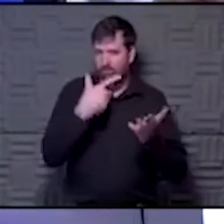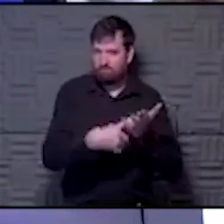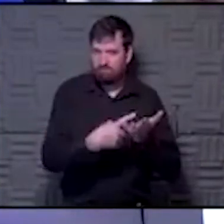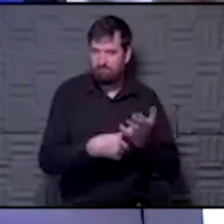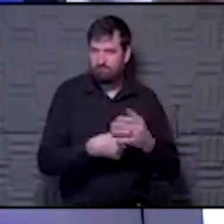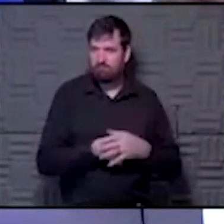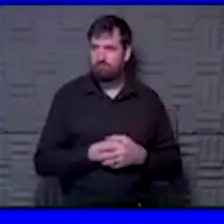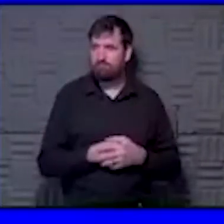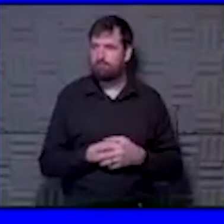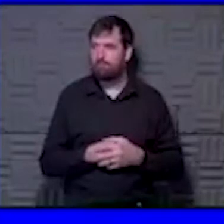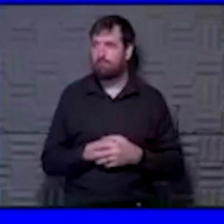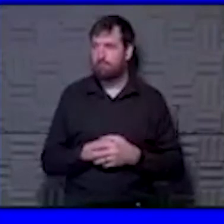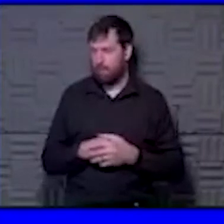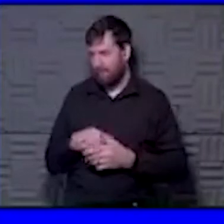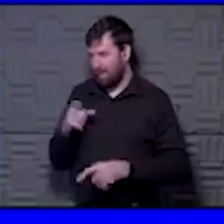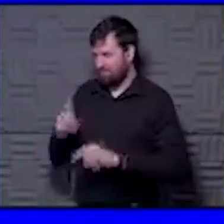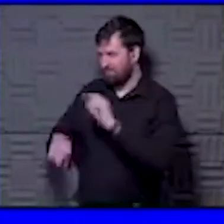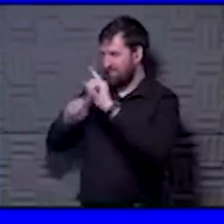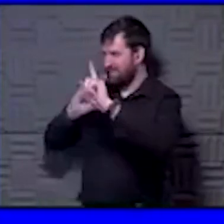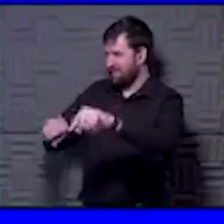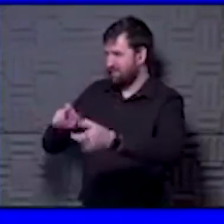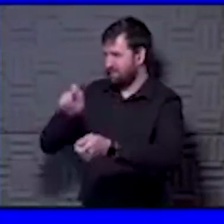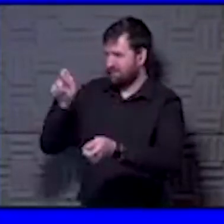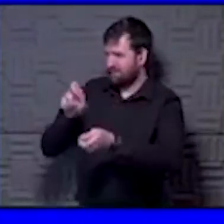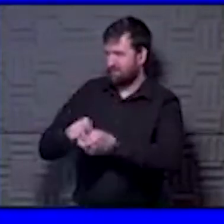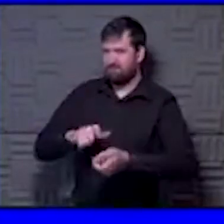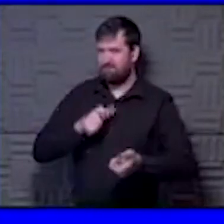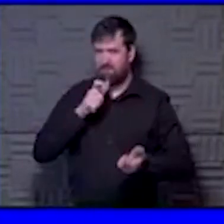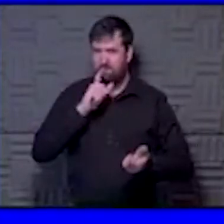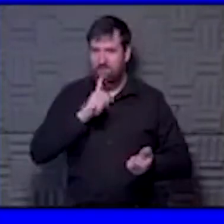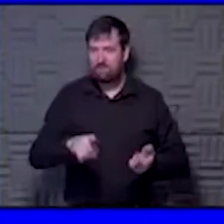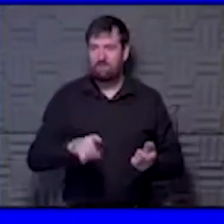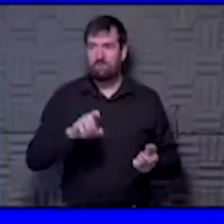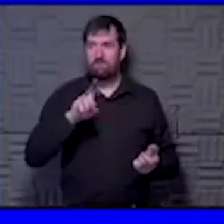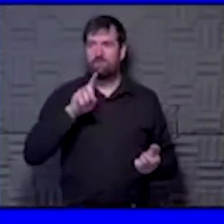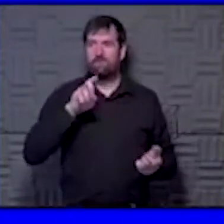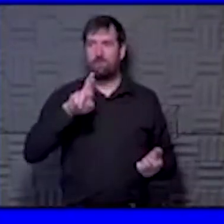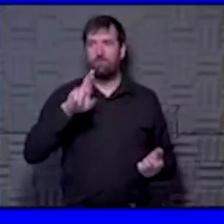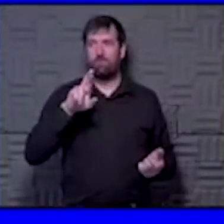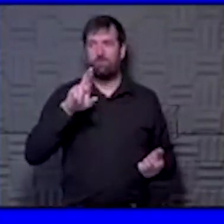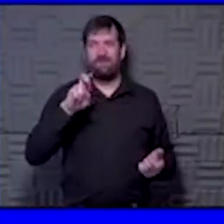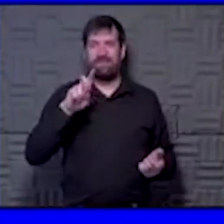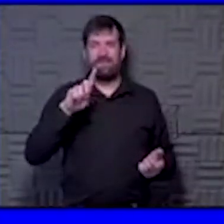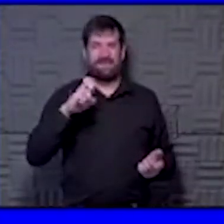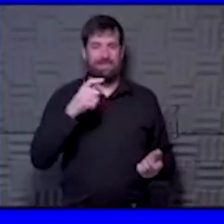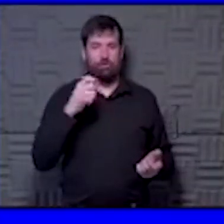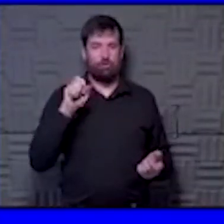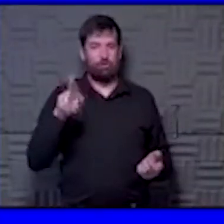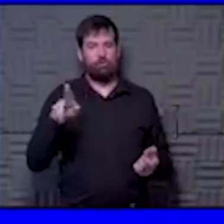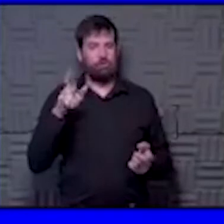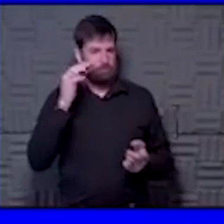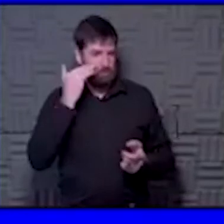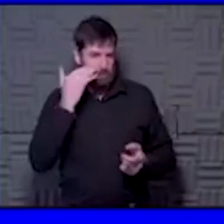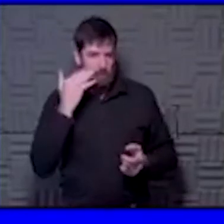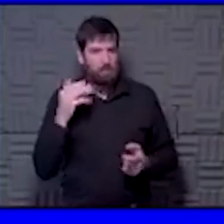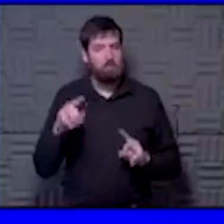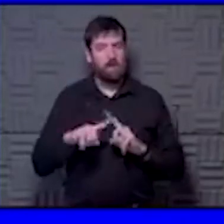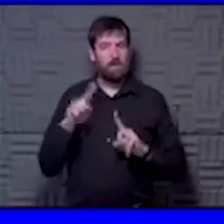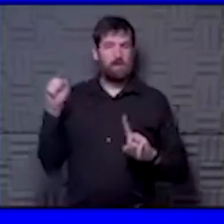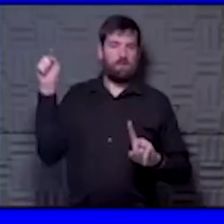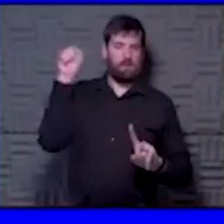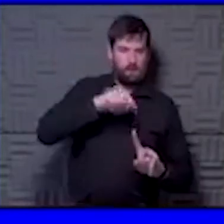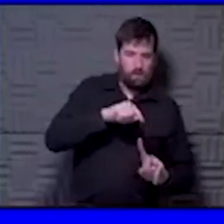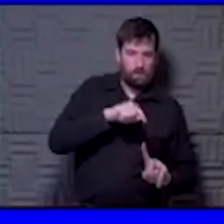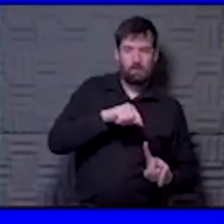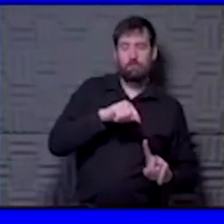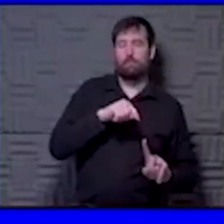Okay. Yeah, Yep. you know, I can't answer that specifically. I really don't have an idea. You know, Dr. Gear would certainly know. But again, I think it goes back